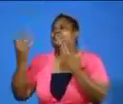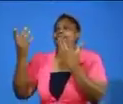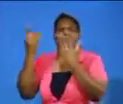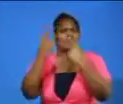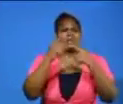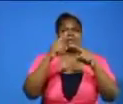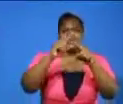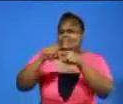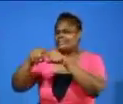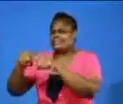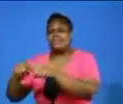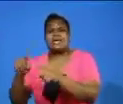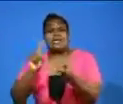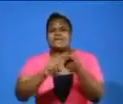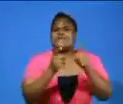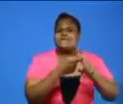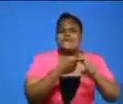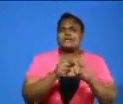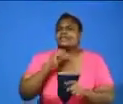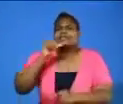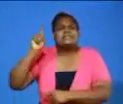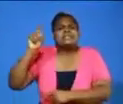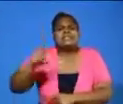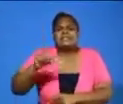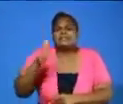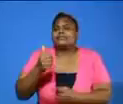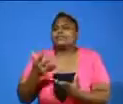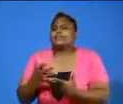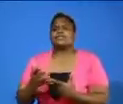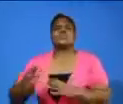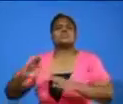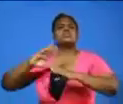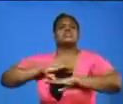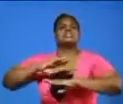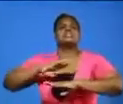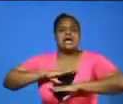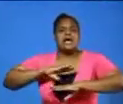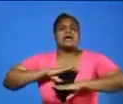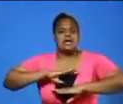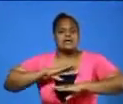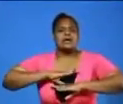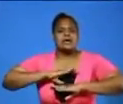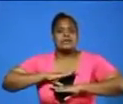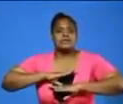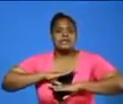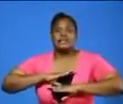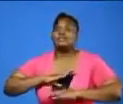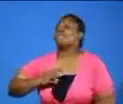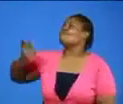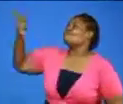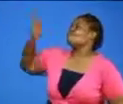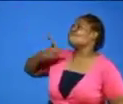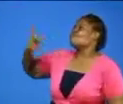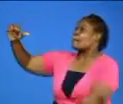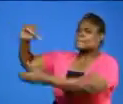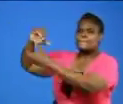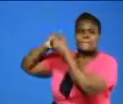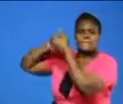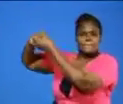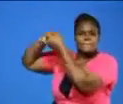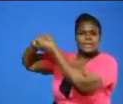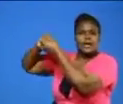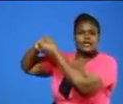didn't need any friend? You didn't need anybody? You were satisfied that you and God could handle